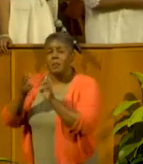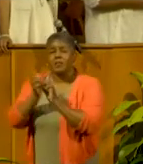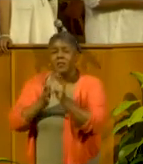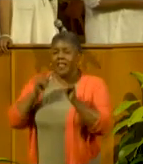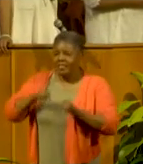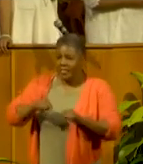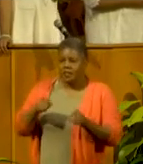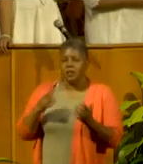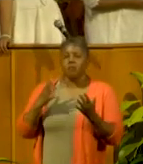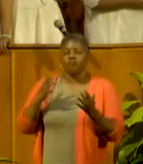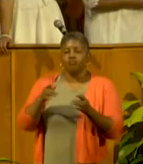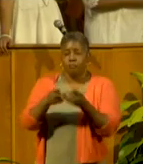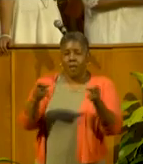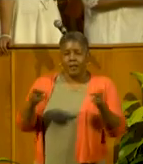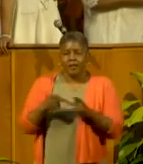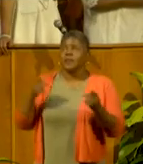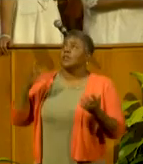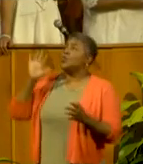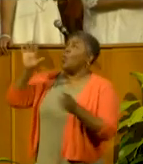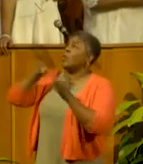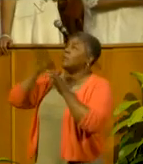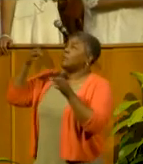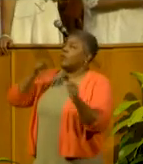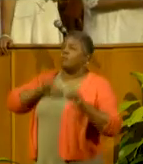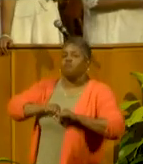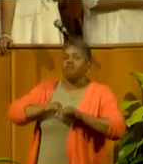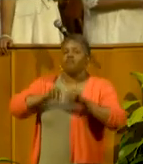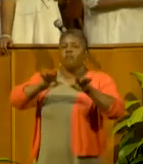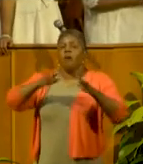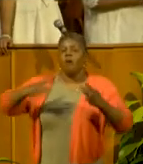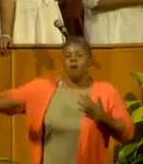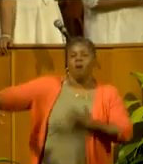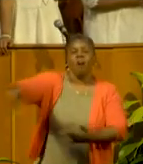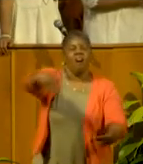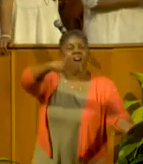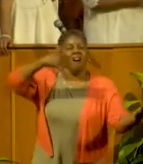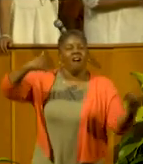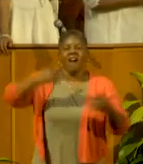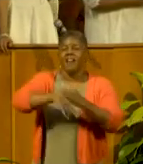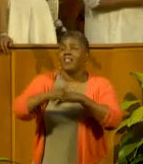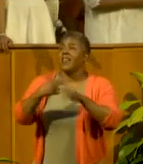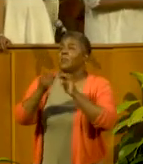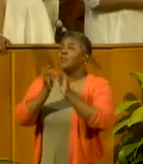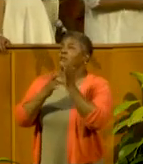place permeate with thy spirit, O Lord. In Jesus' name we do pray.